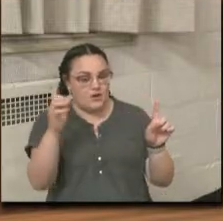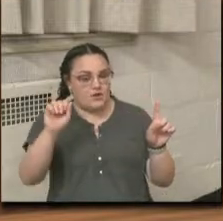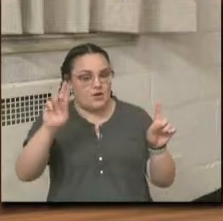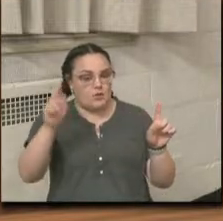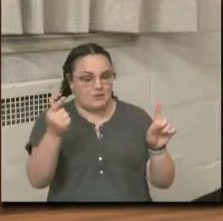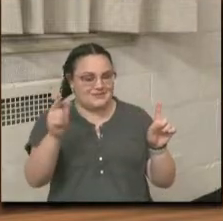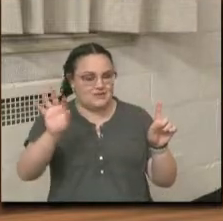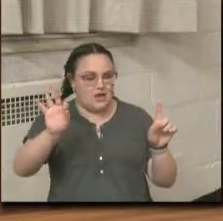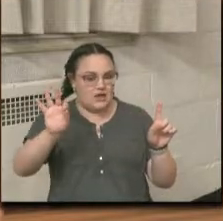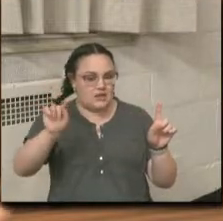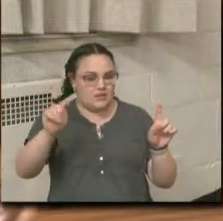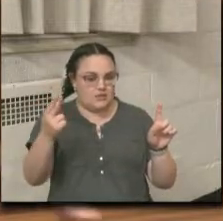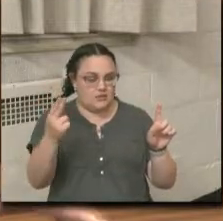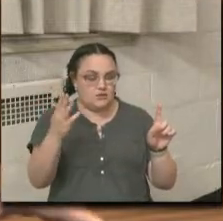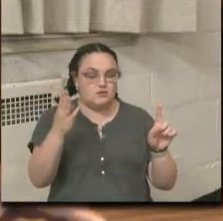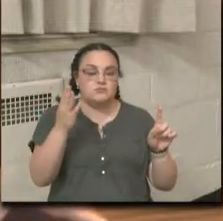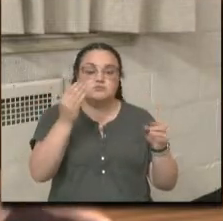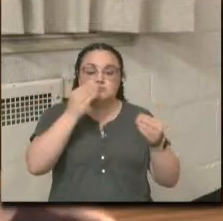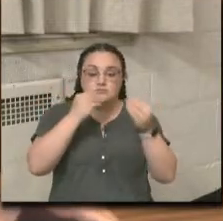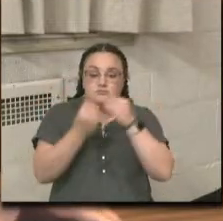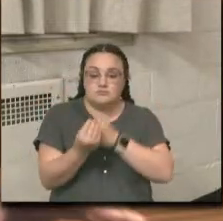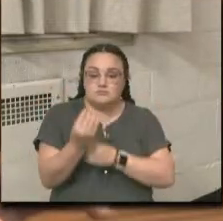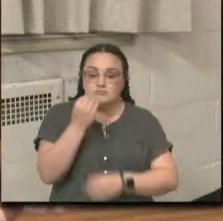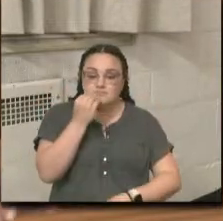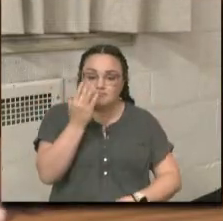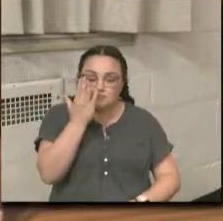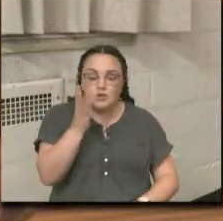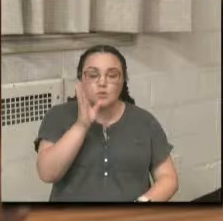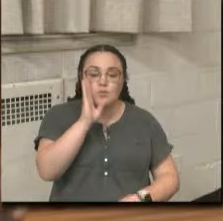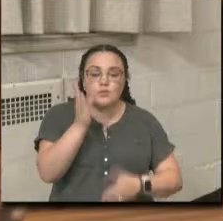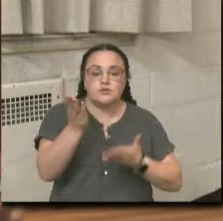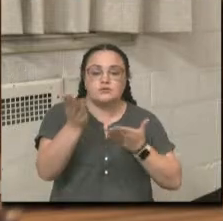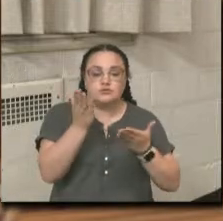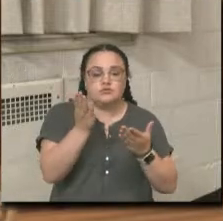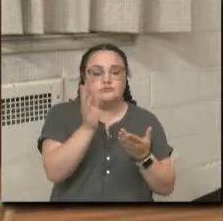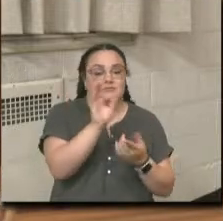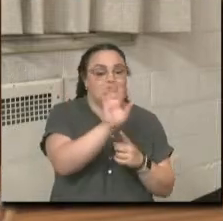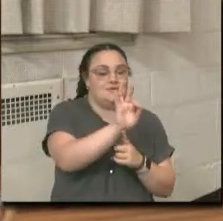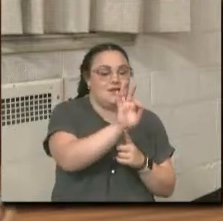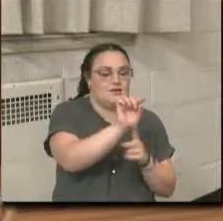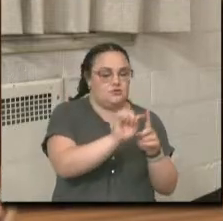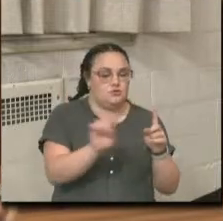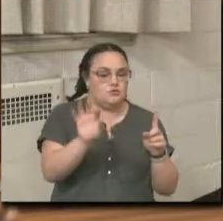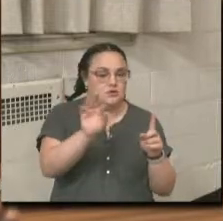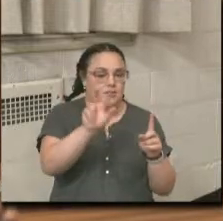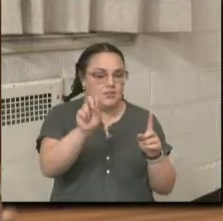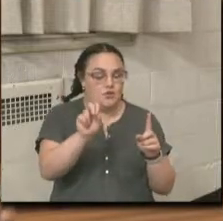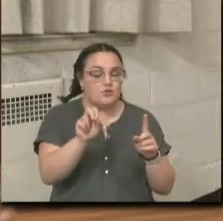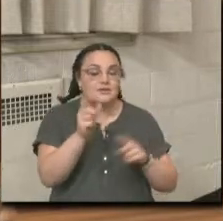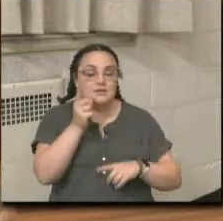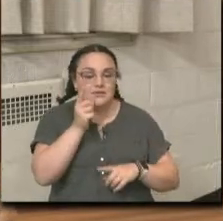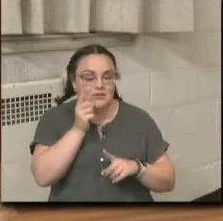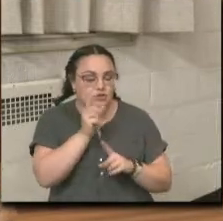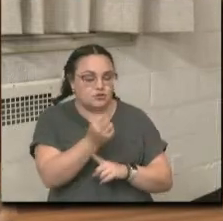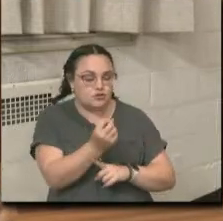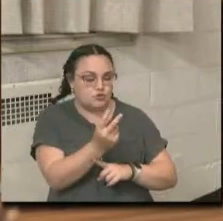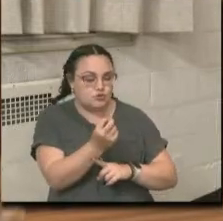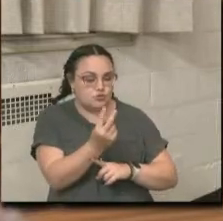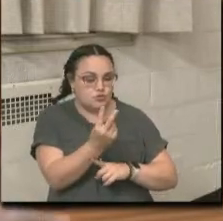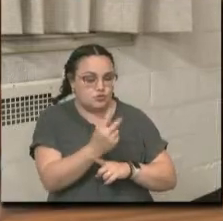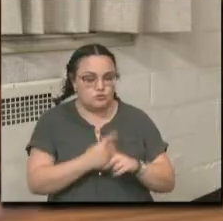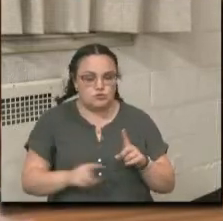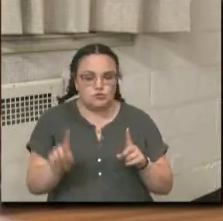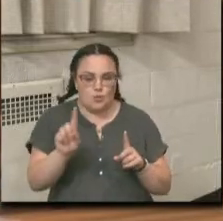9th. Breakfast will also be served from 9 to 9:30 a.m. and lunch from noon to 1